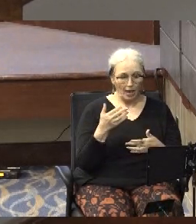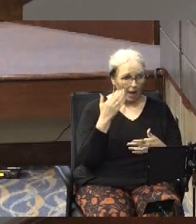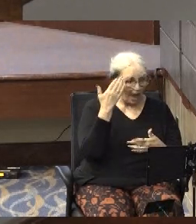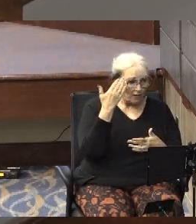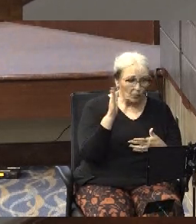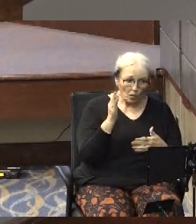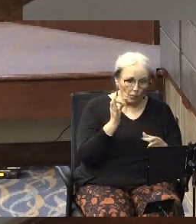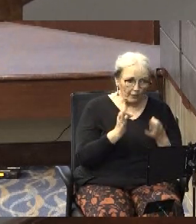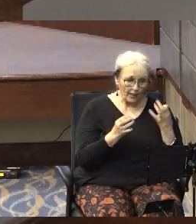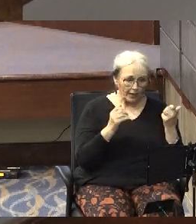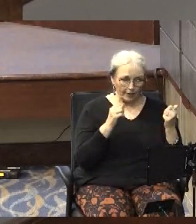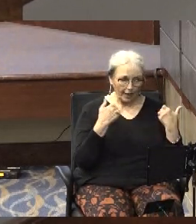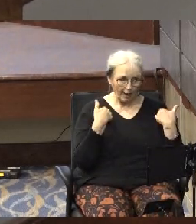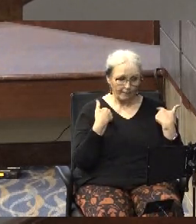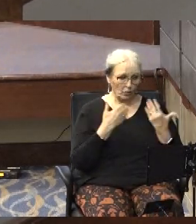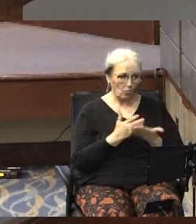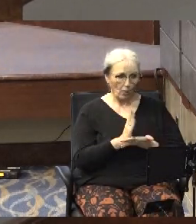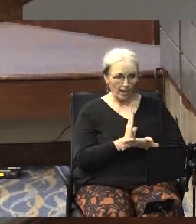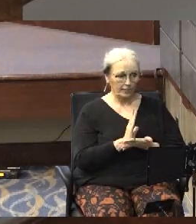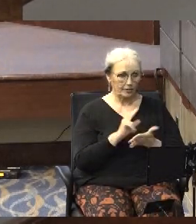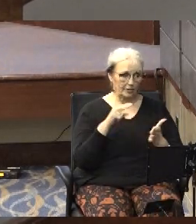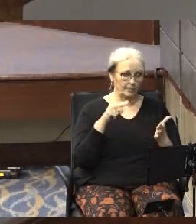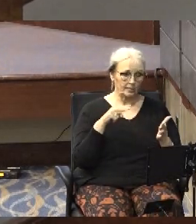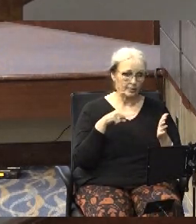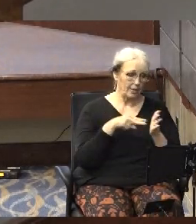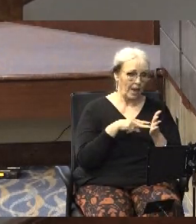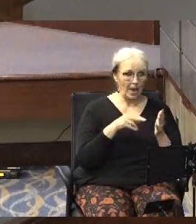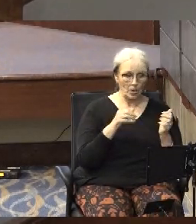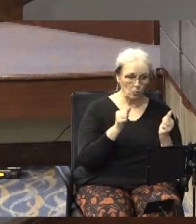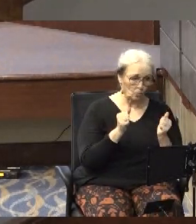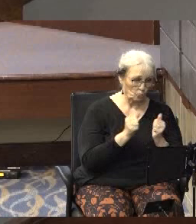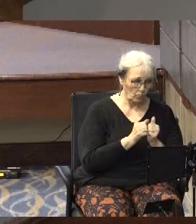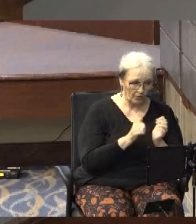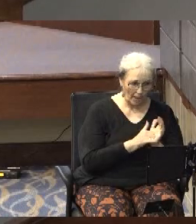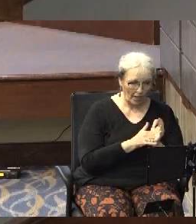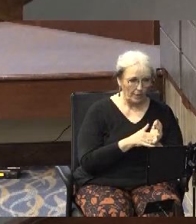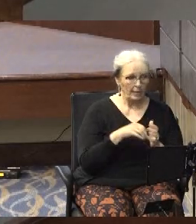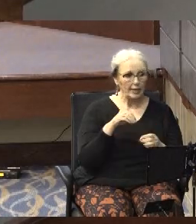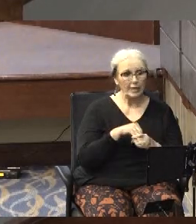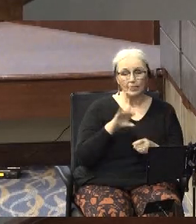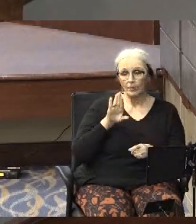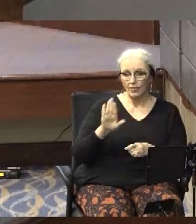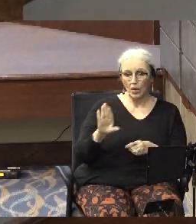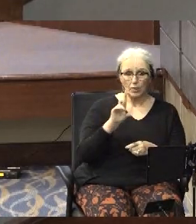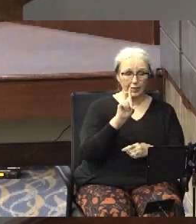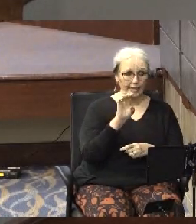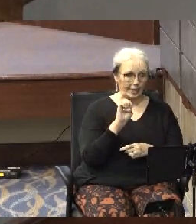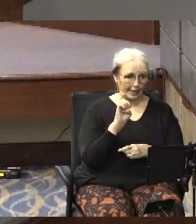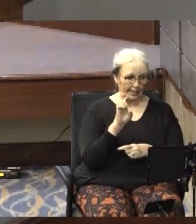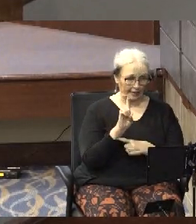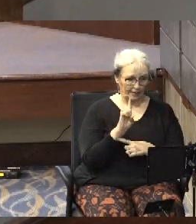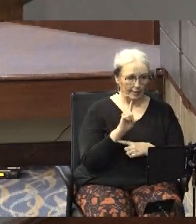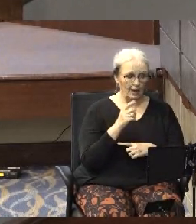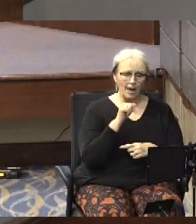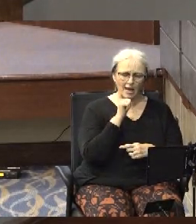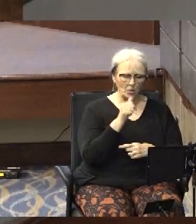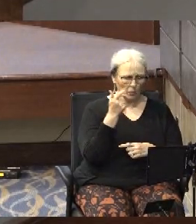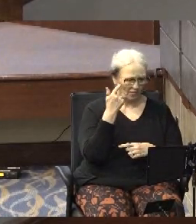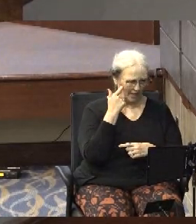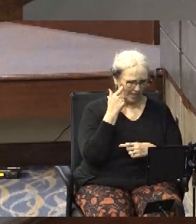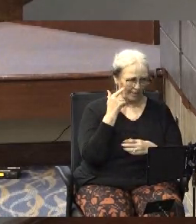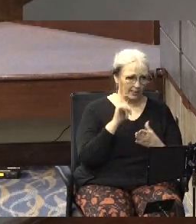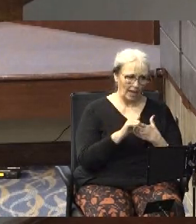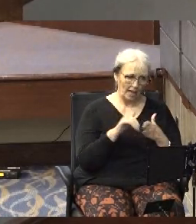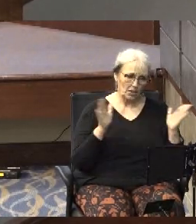standing to deal with a deed restriction that was put into their deed. So that, I don't think, is a